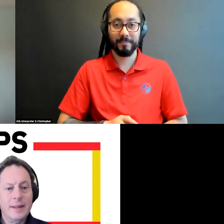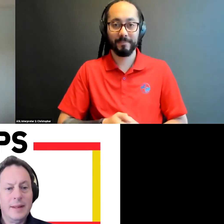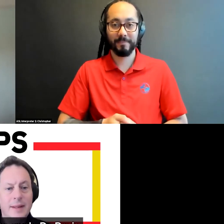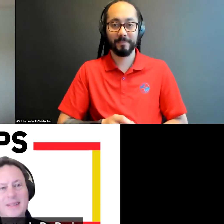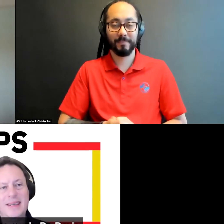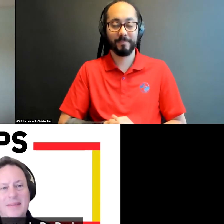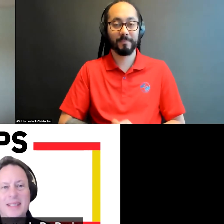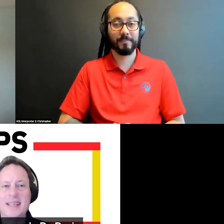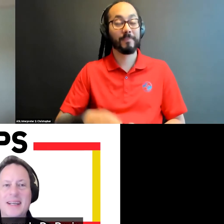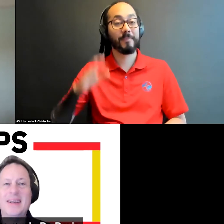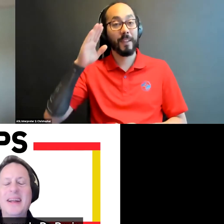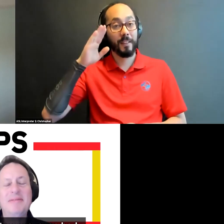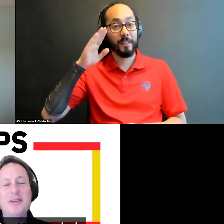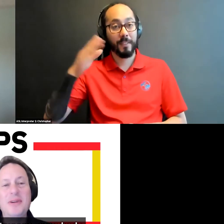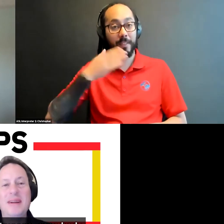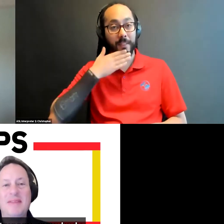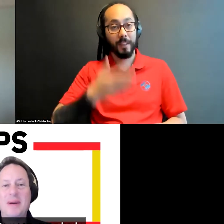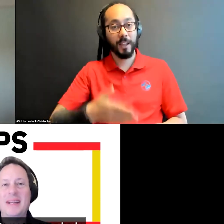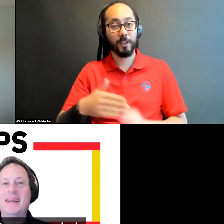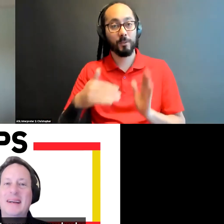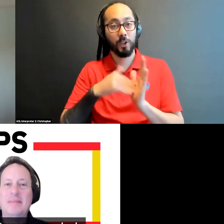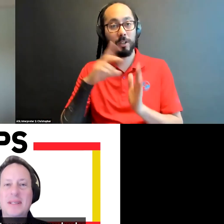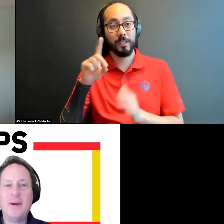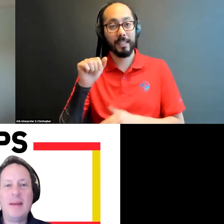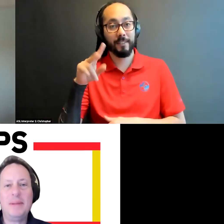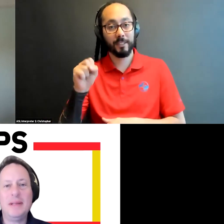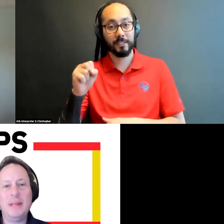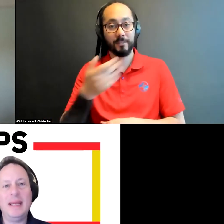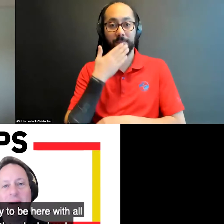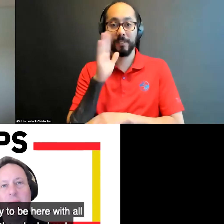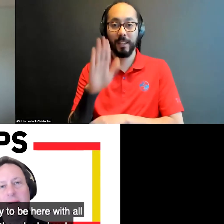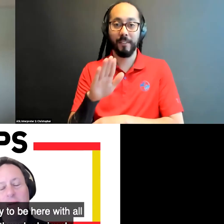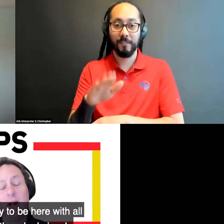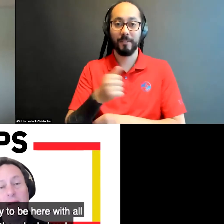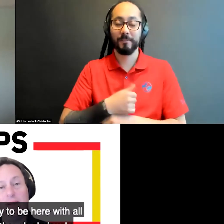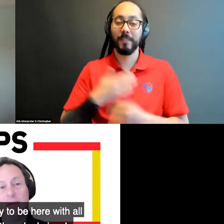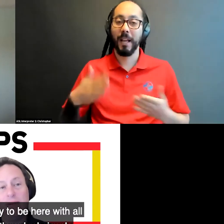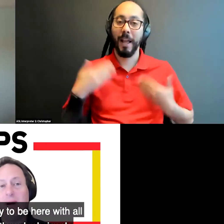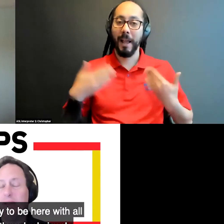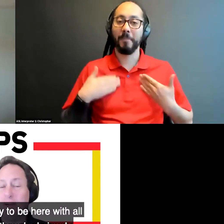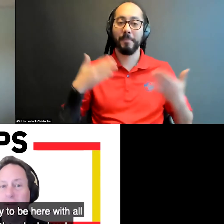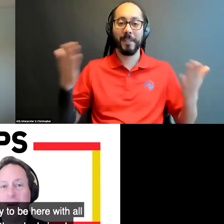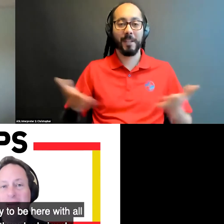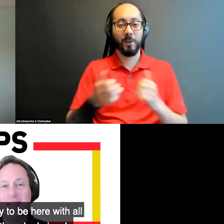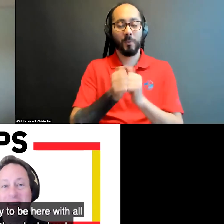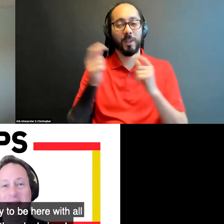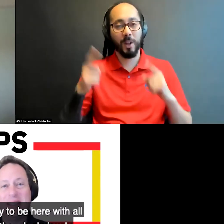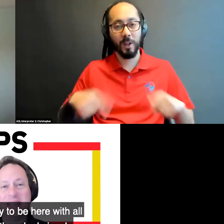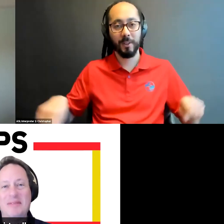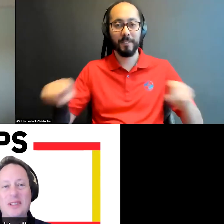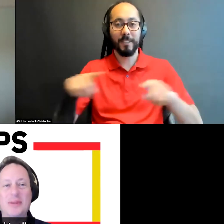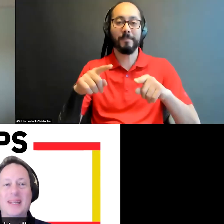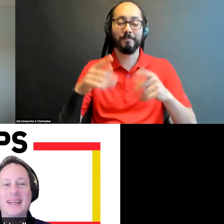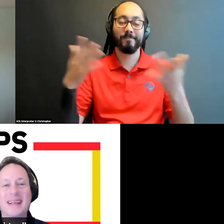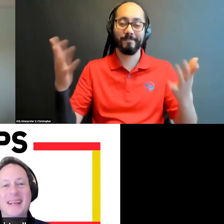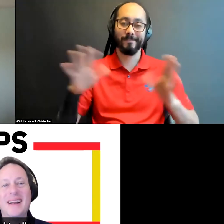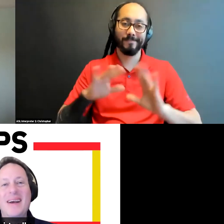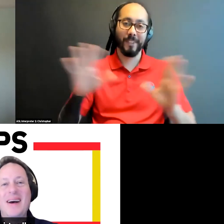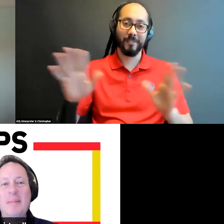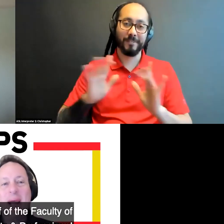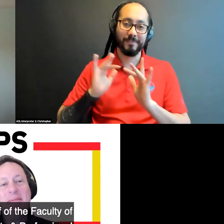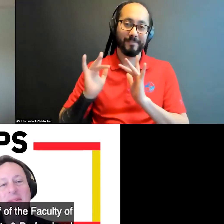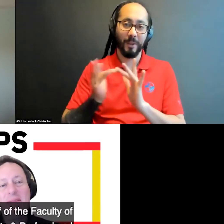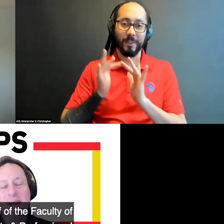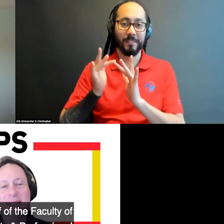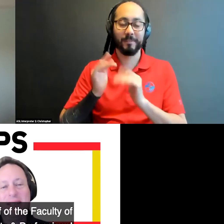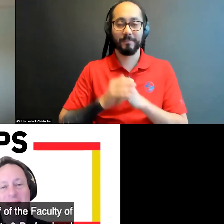you so much, Dr. Davis, and good afternoon, everybody. I'm so happy to be here with all of you, although obviously virtually.